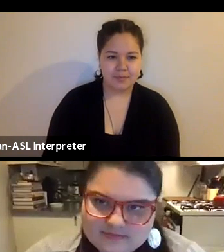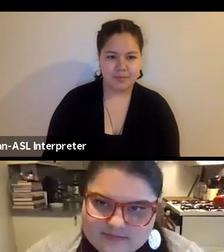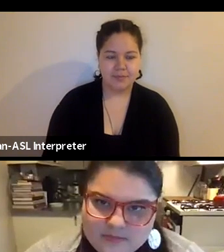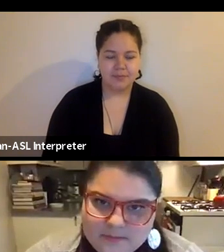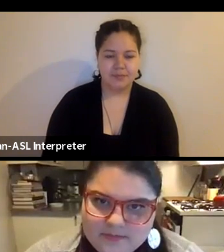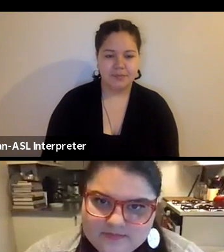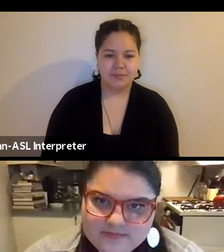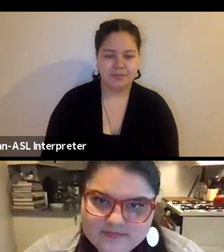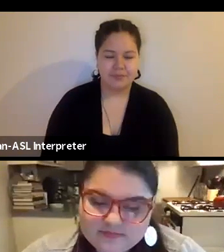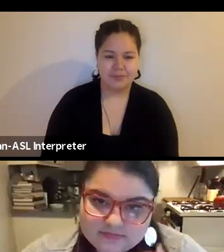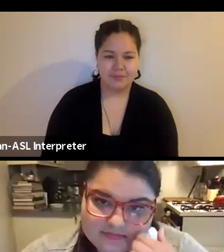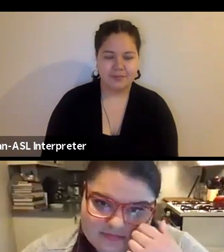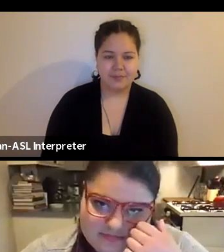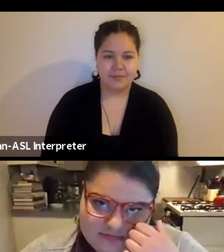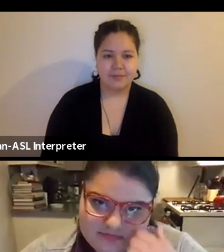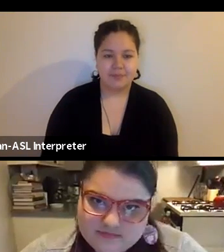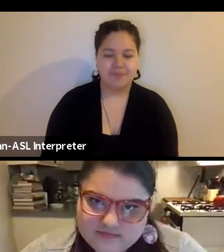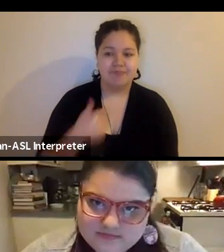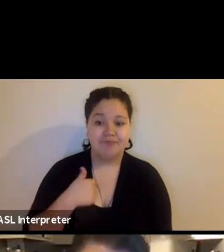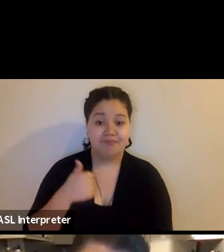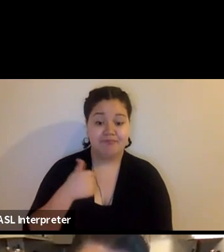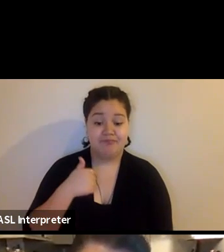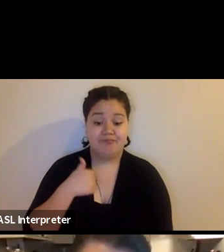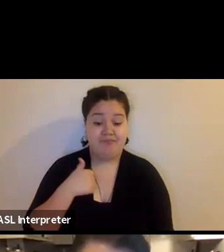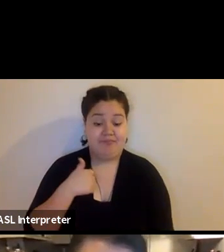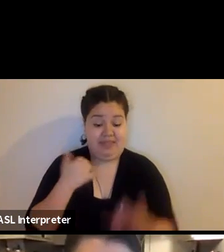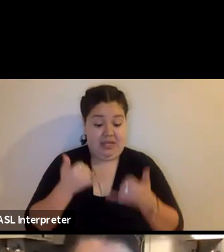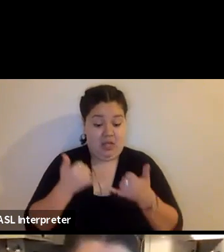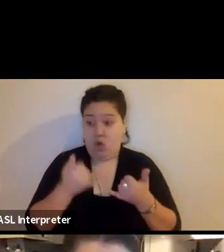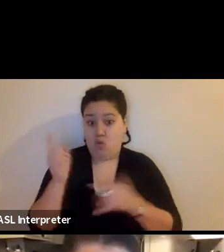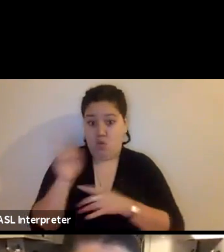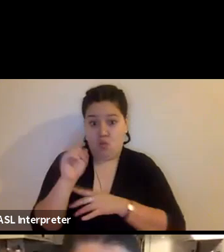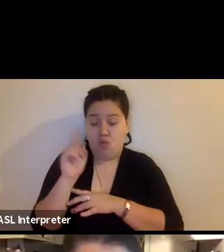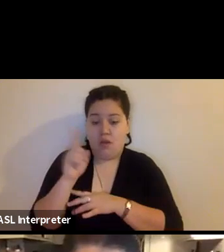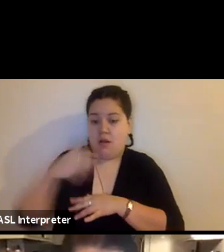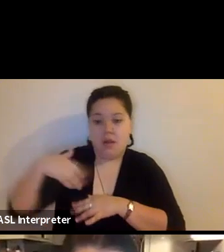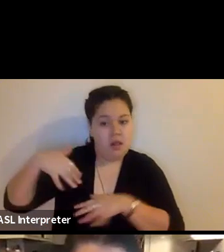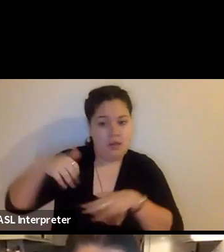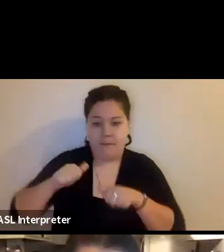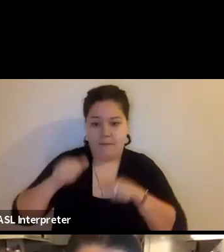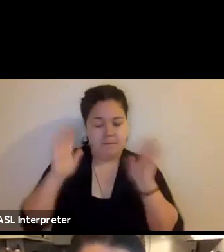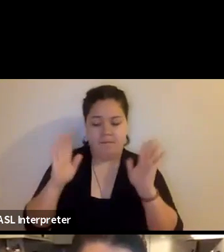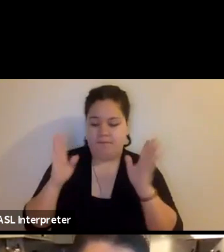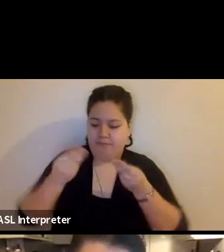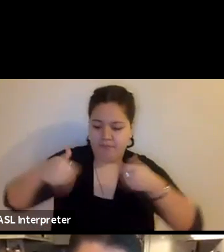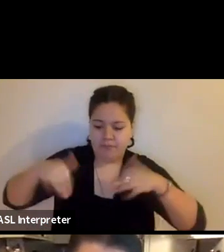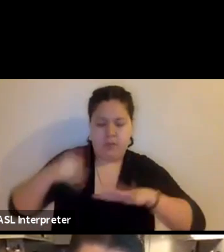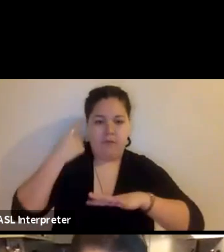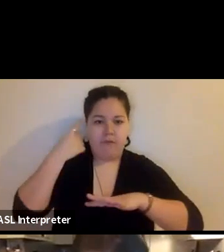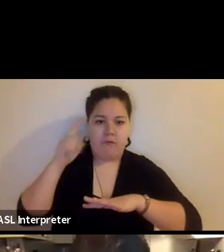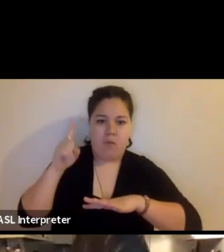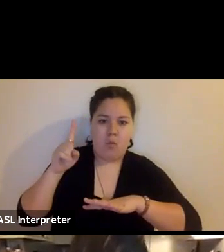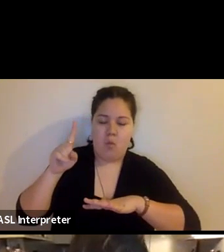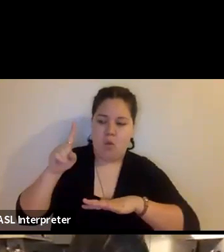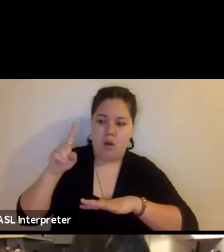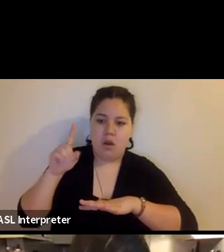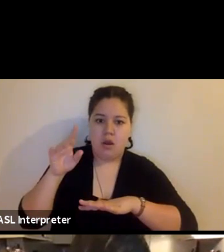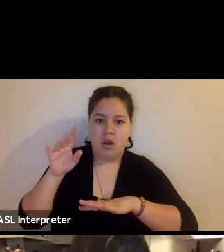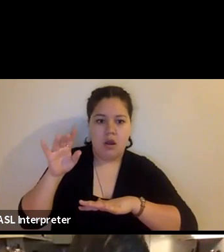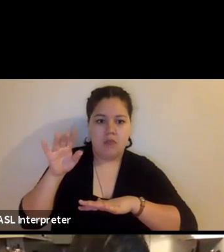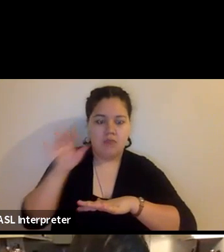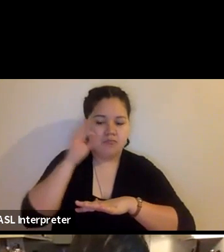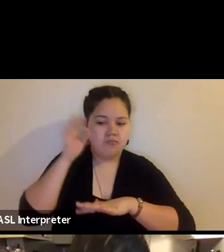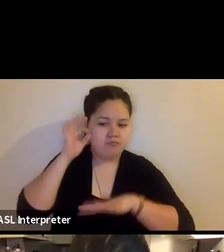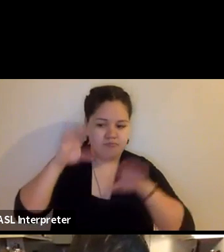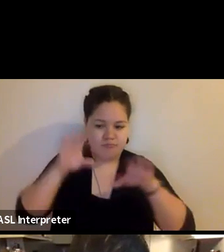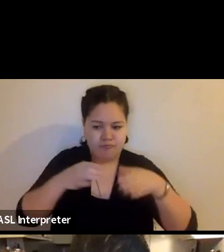the unceded traditional territory of the Multnomah, Clackamas, Kathlamet, Kalapuya